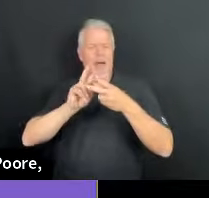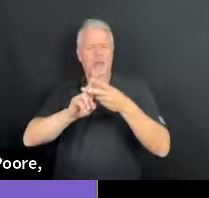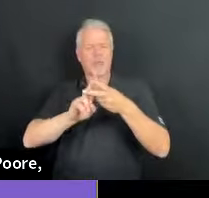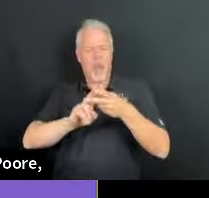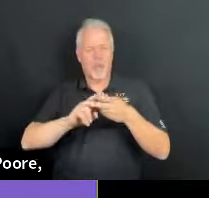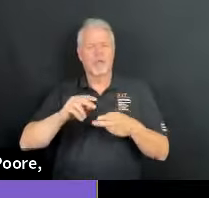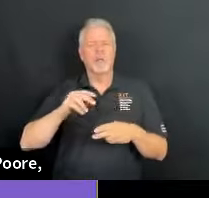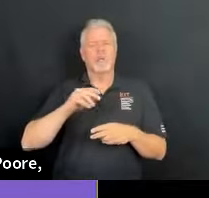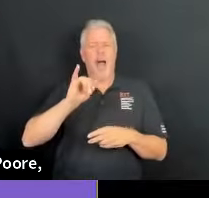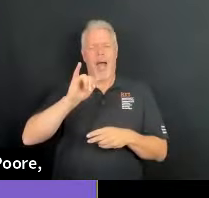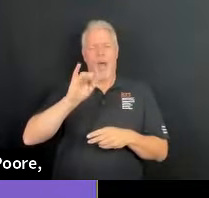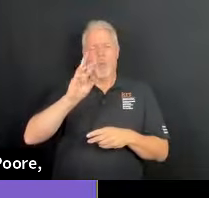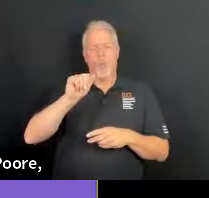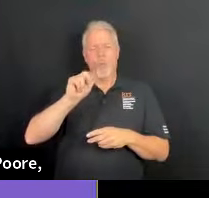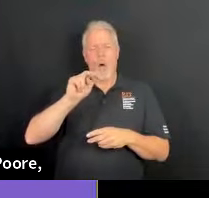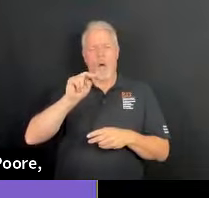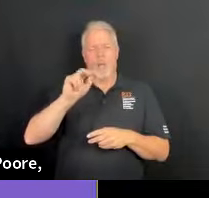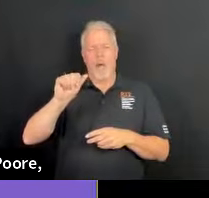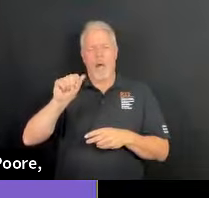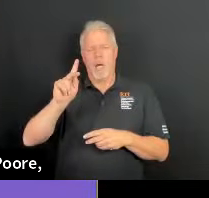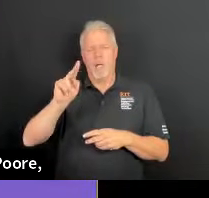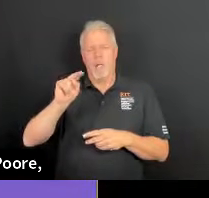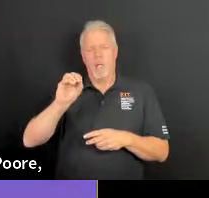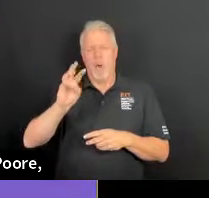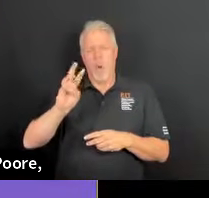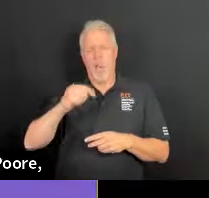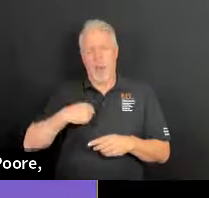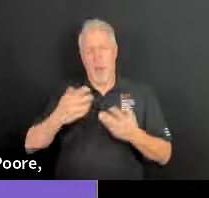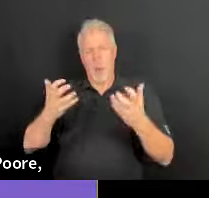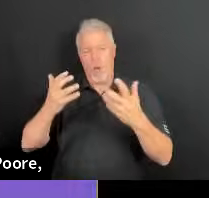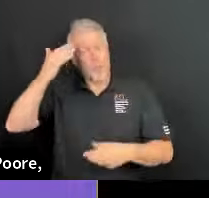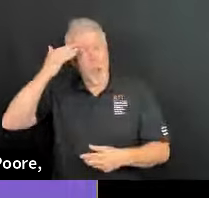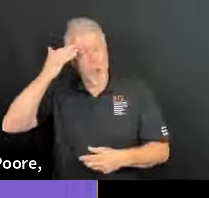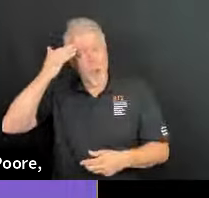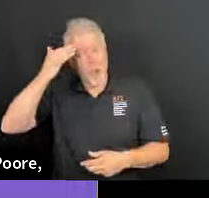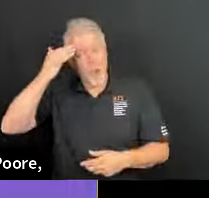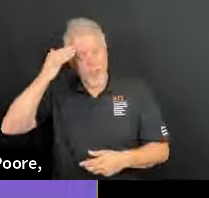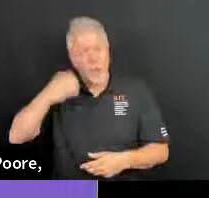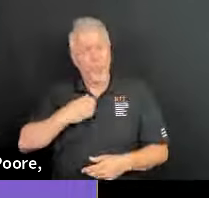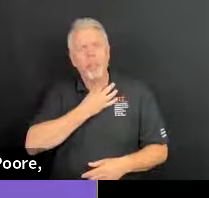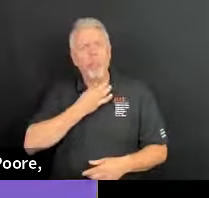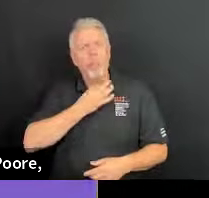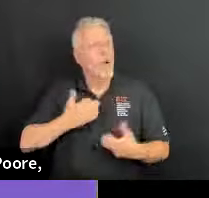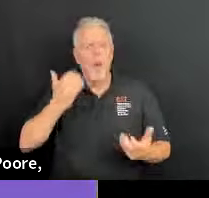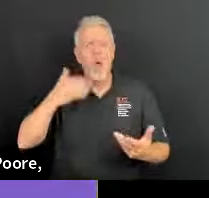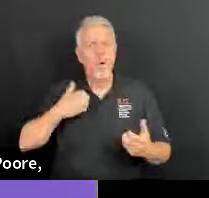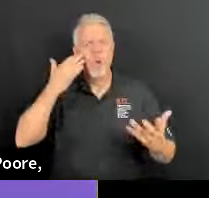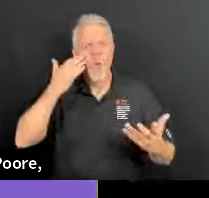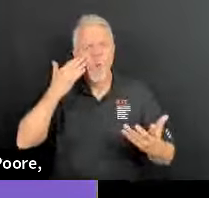We're also using a hashtag I want to